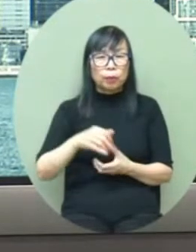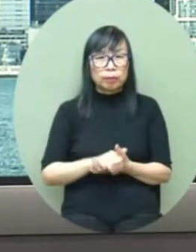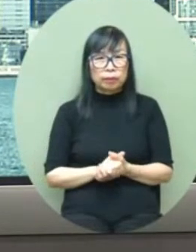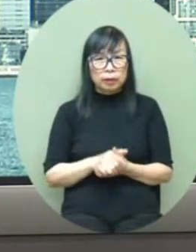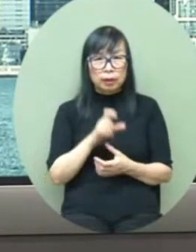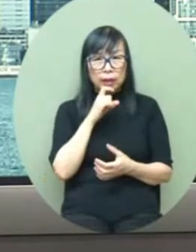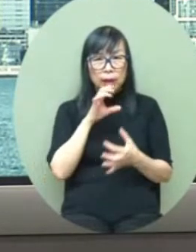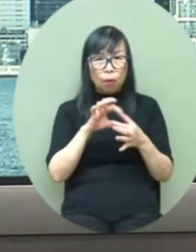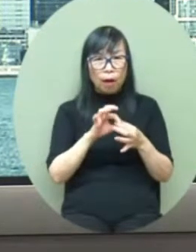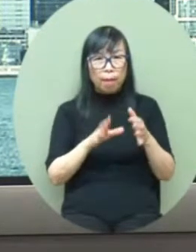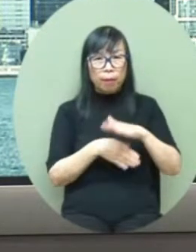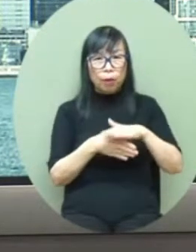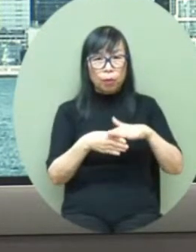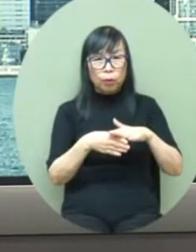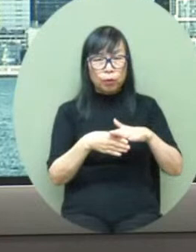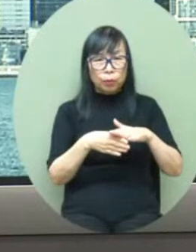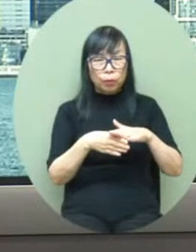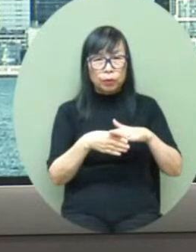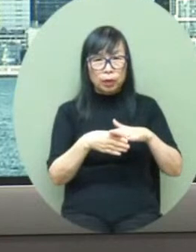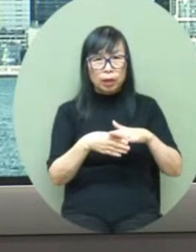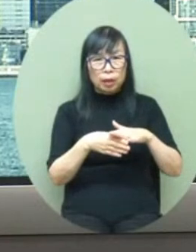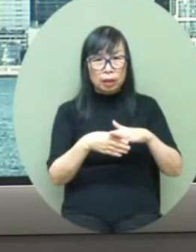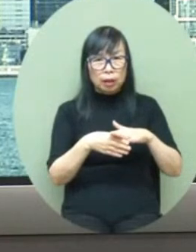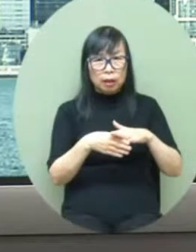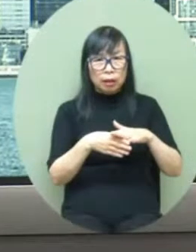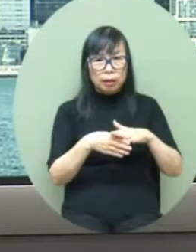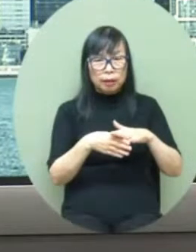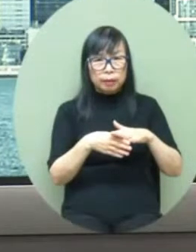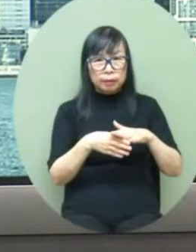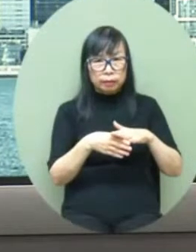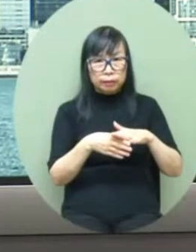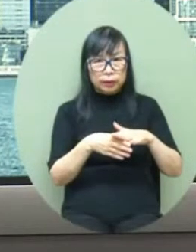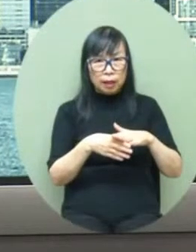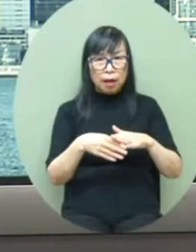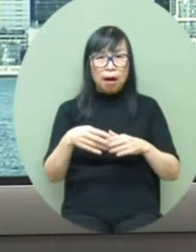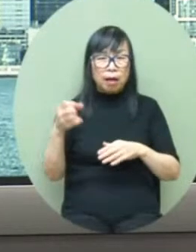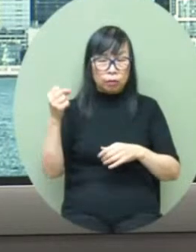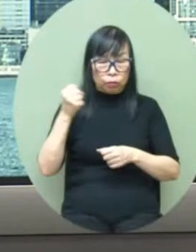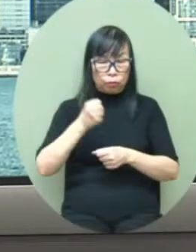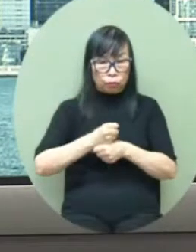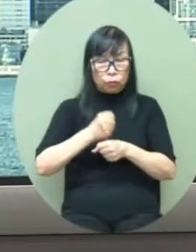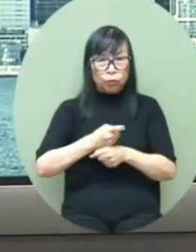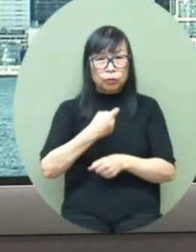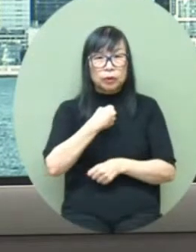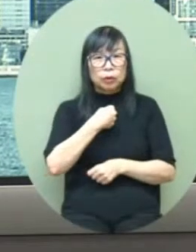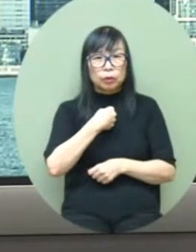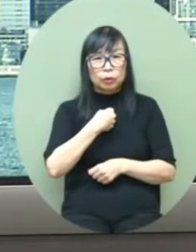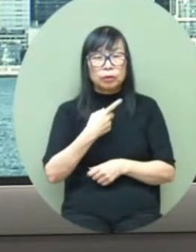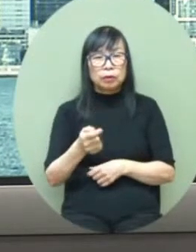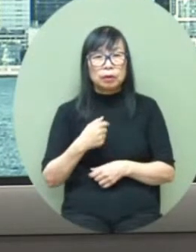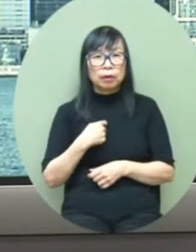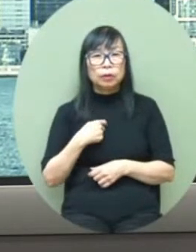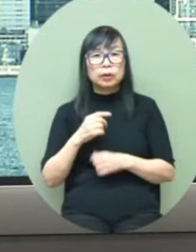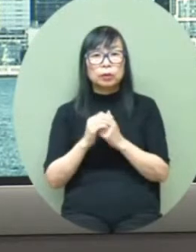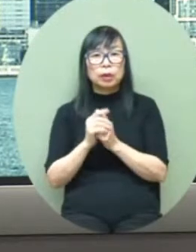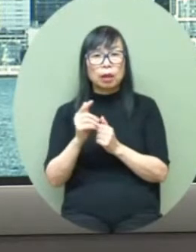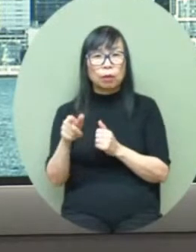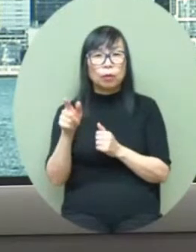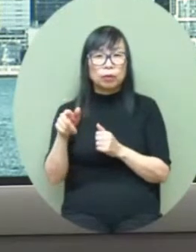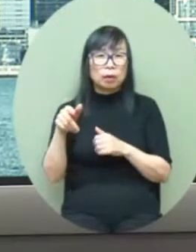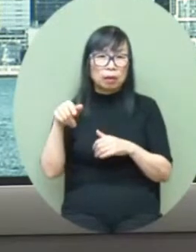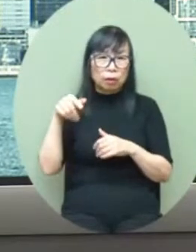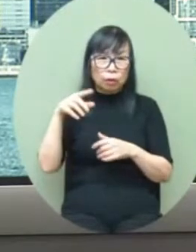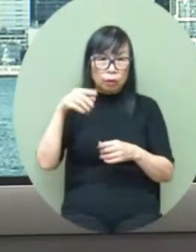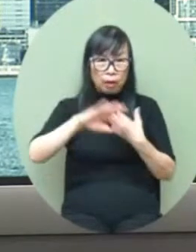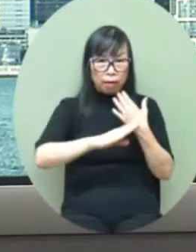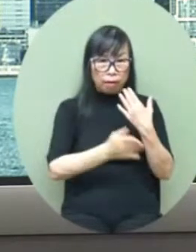to deceive us, this cannot be allowed. The relevant departments will step up their work, and I